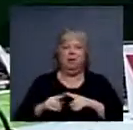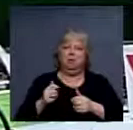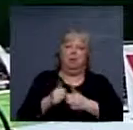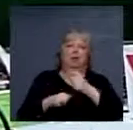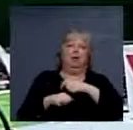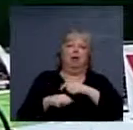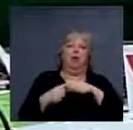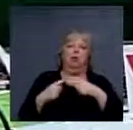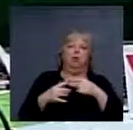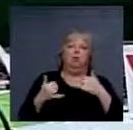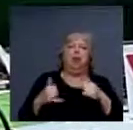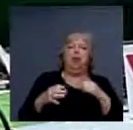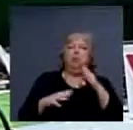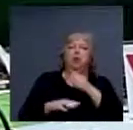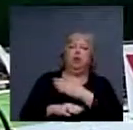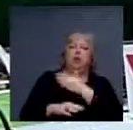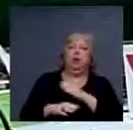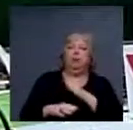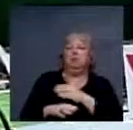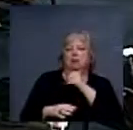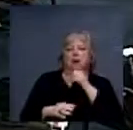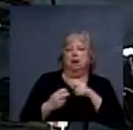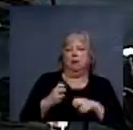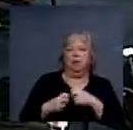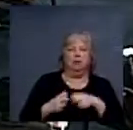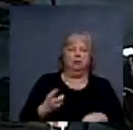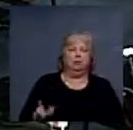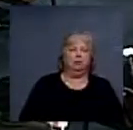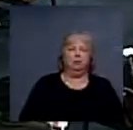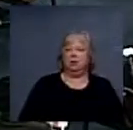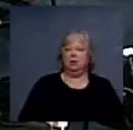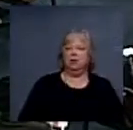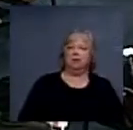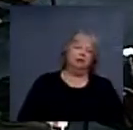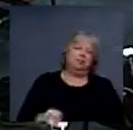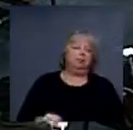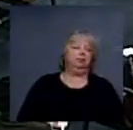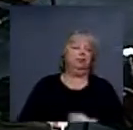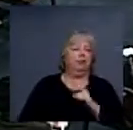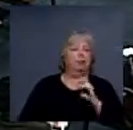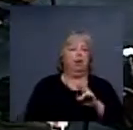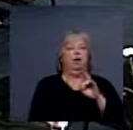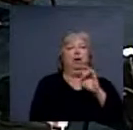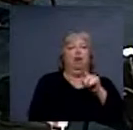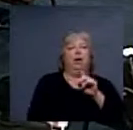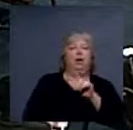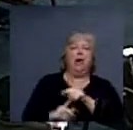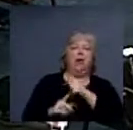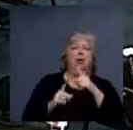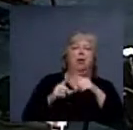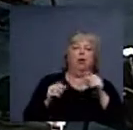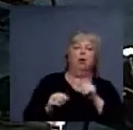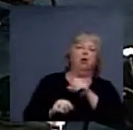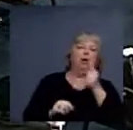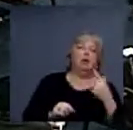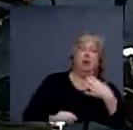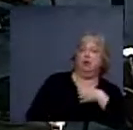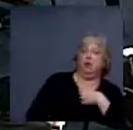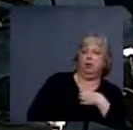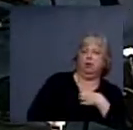it whatsoever. Thank you. You're welcome. Okay, thank you very much. We can now turn to the cards in